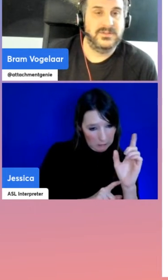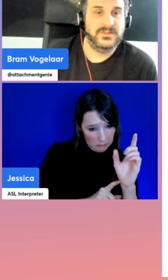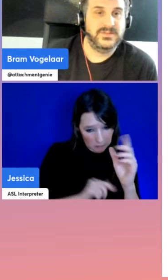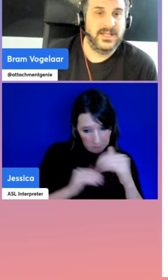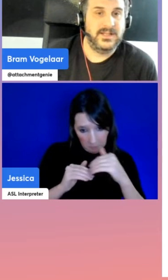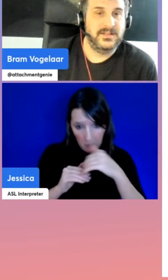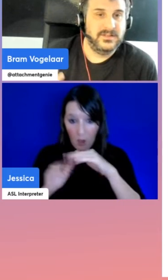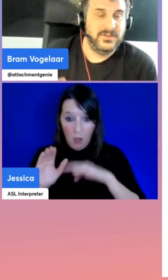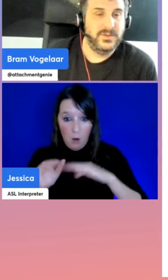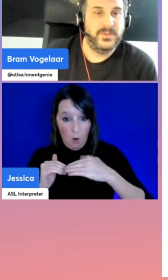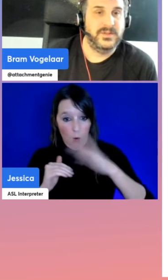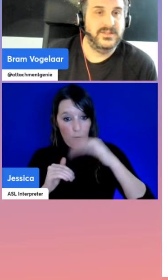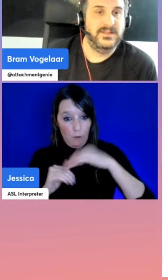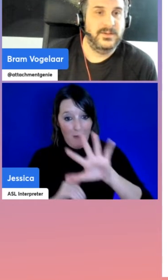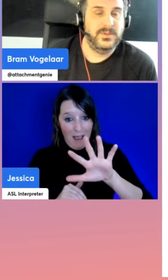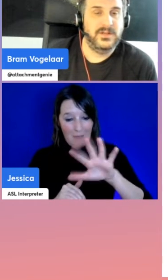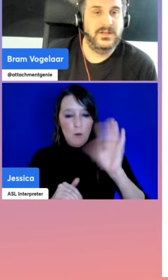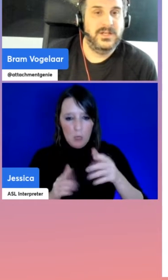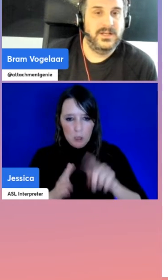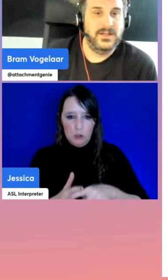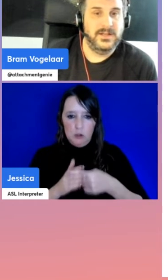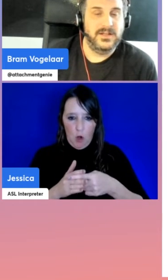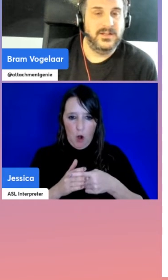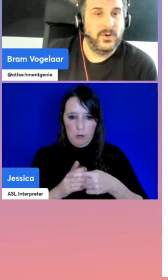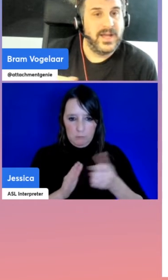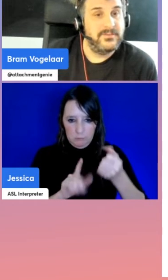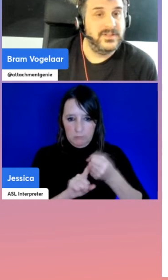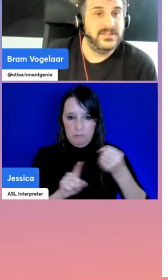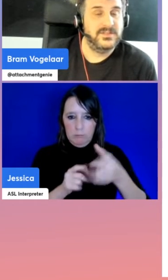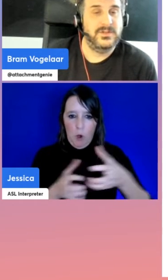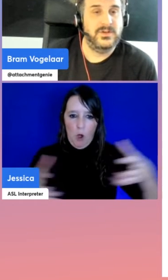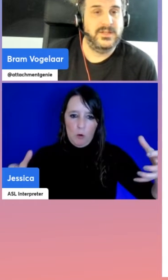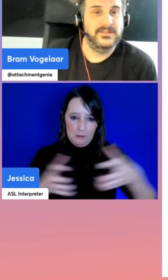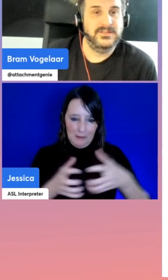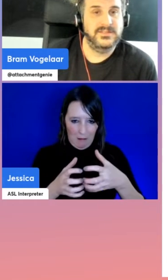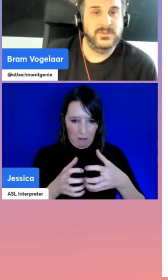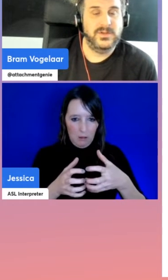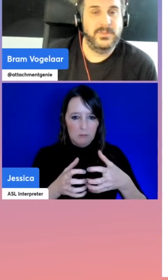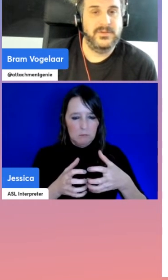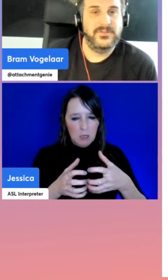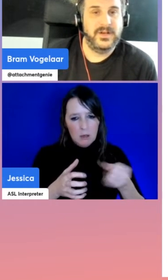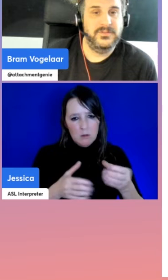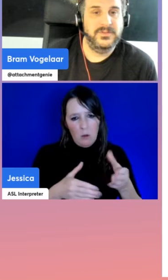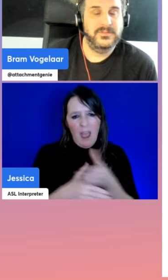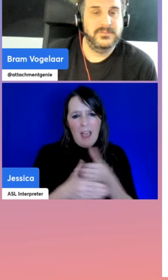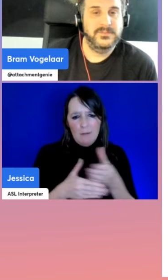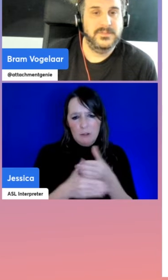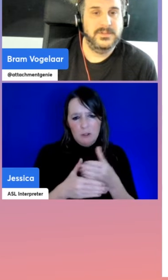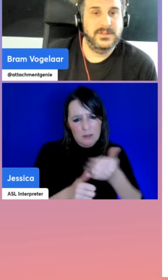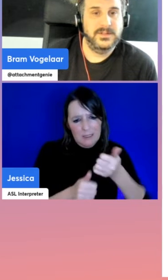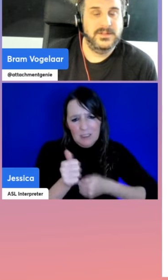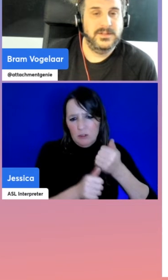we'll start auto-scaling to the point that we're, on average, on all instances, we're about 5.